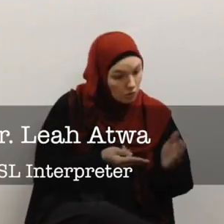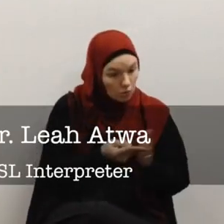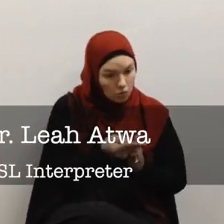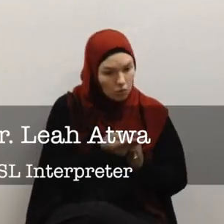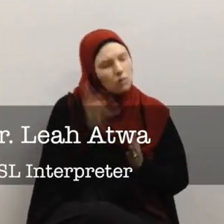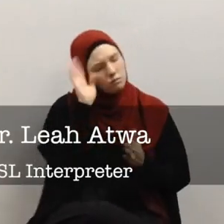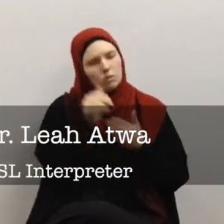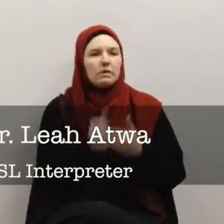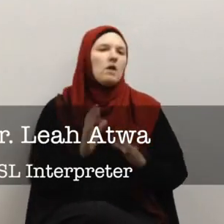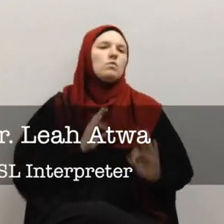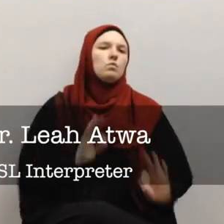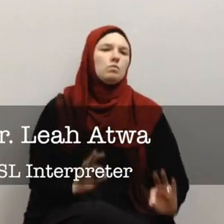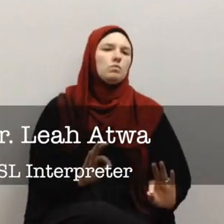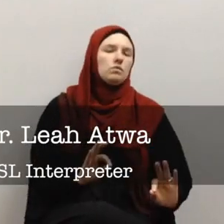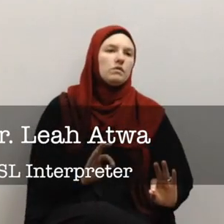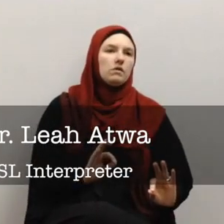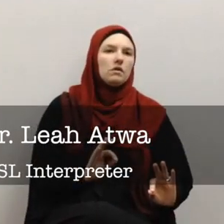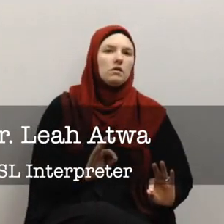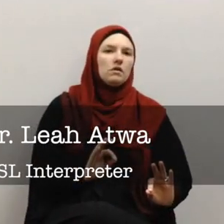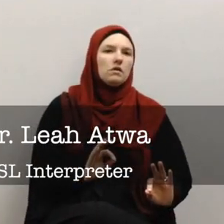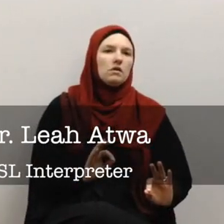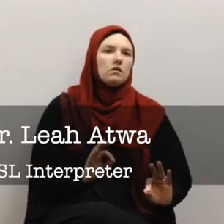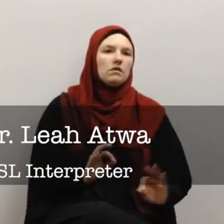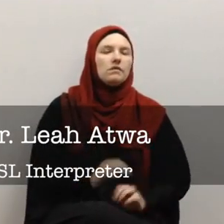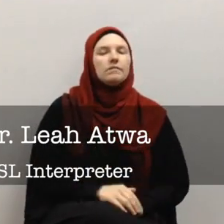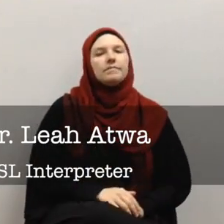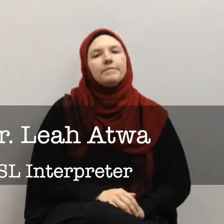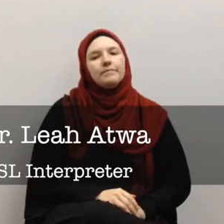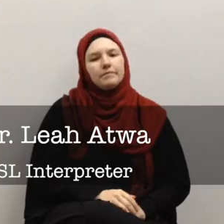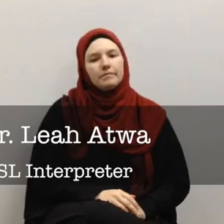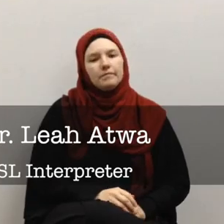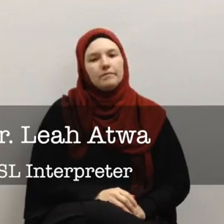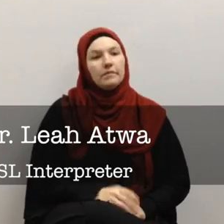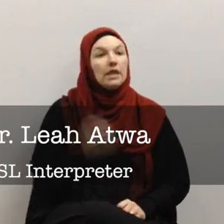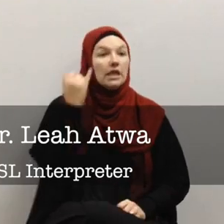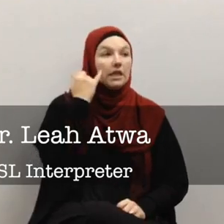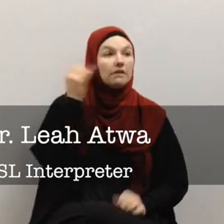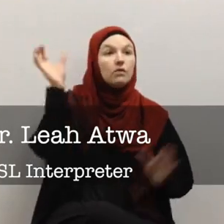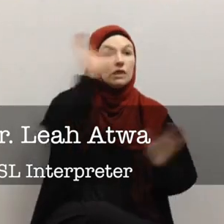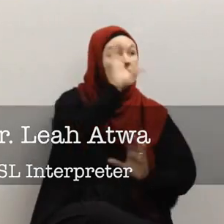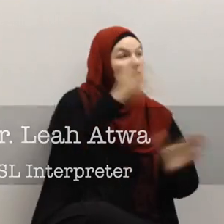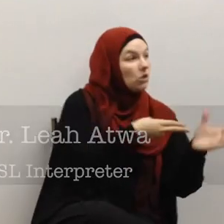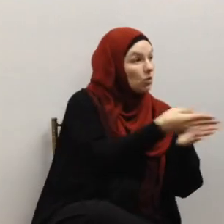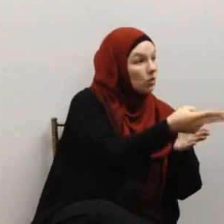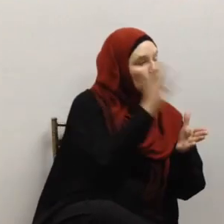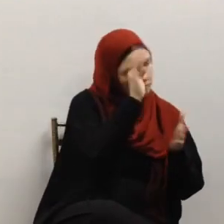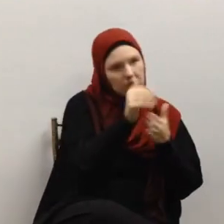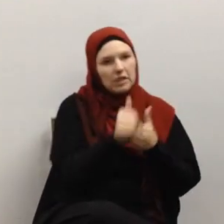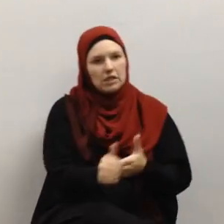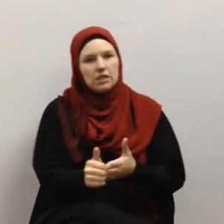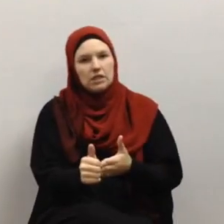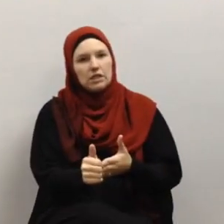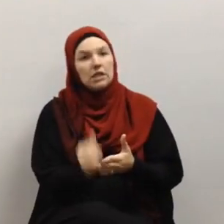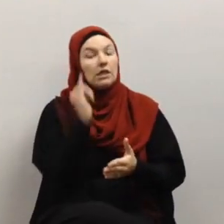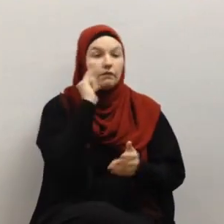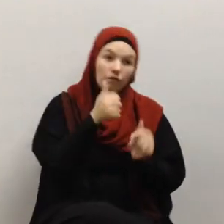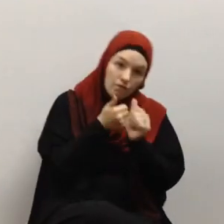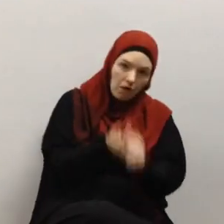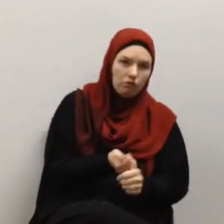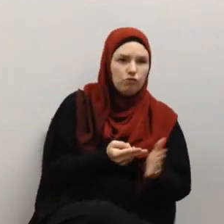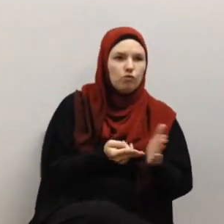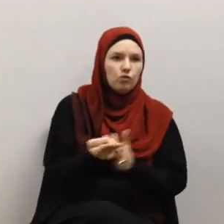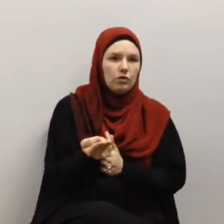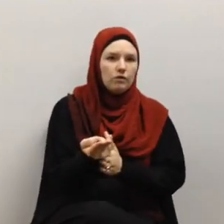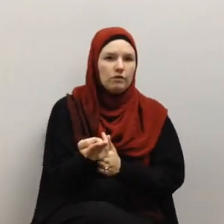will be guided. It is not the other way around. If you seek the truth, you will be guided. If you follow the truth,